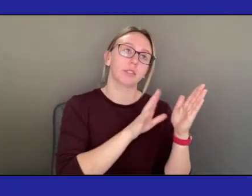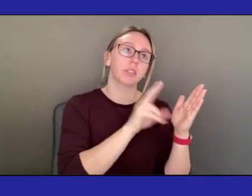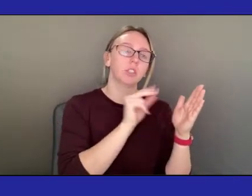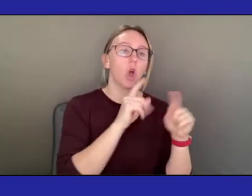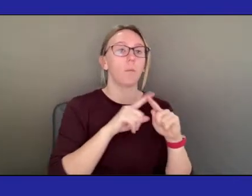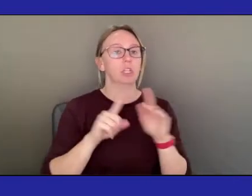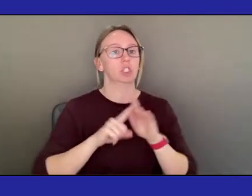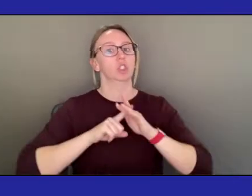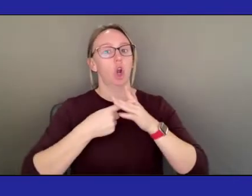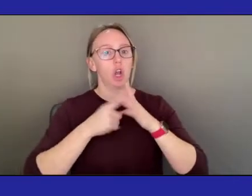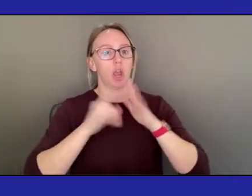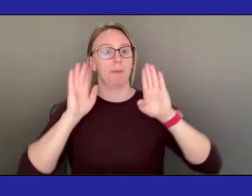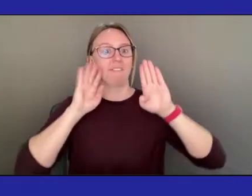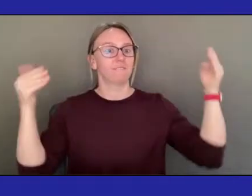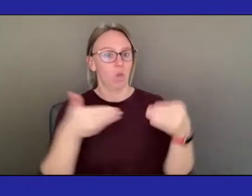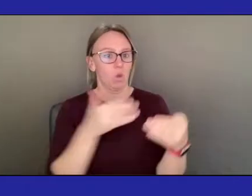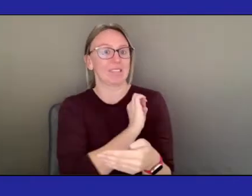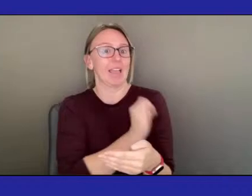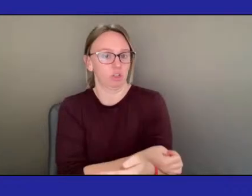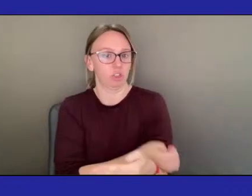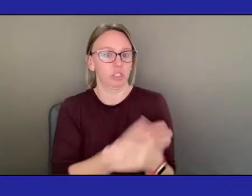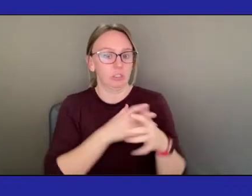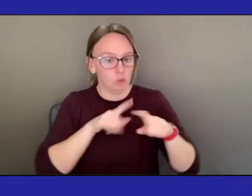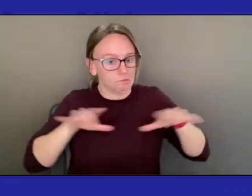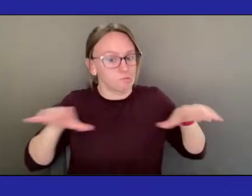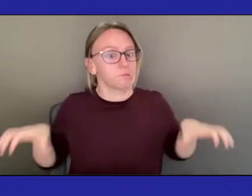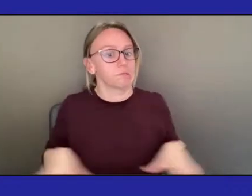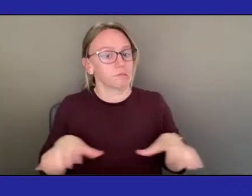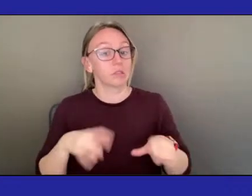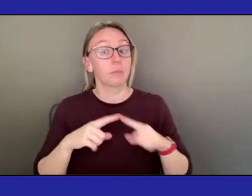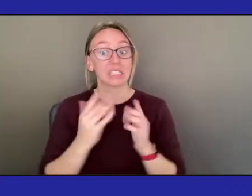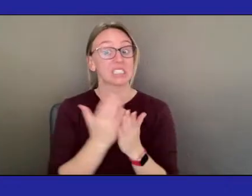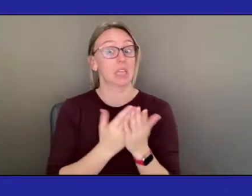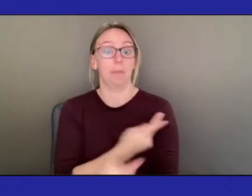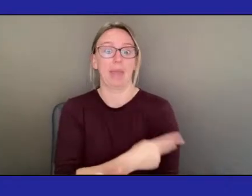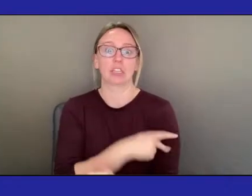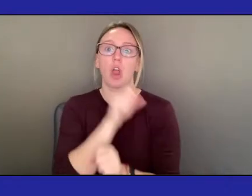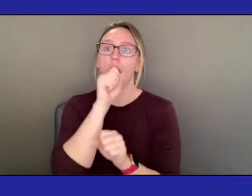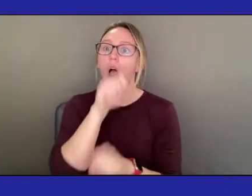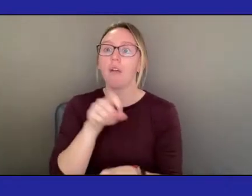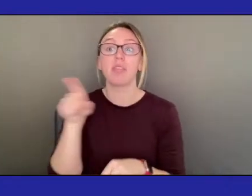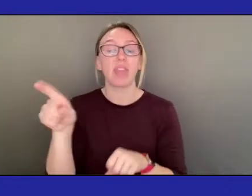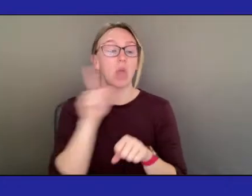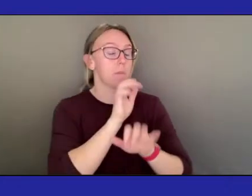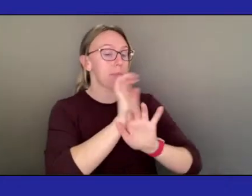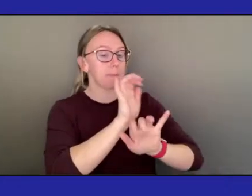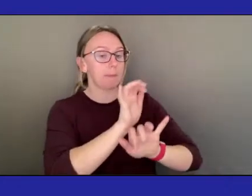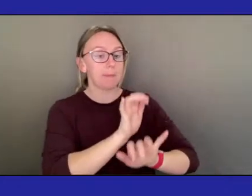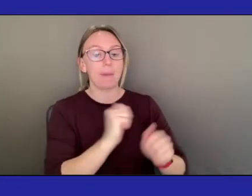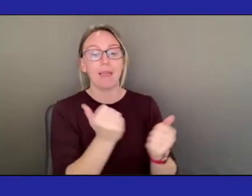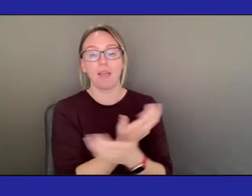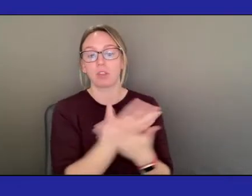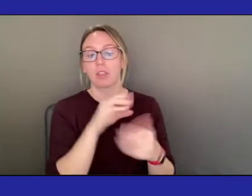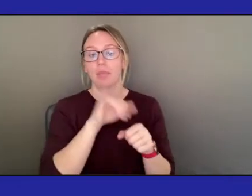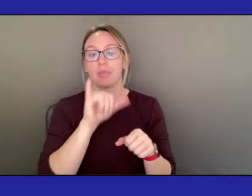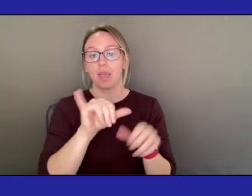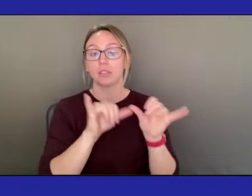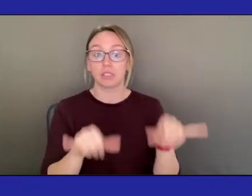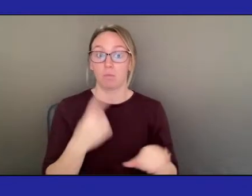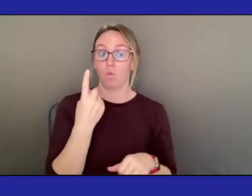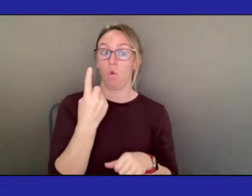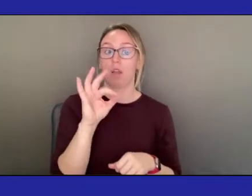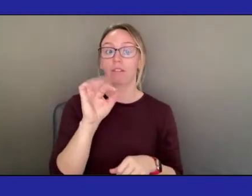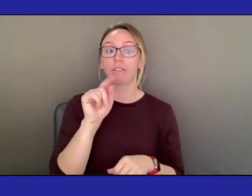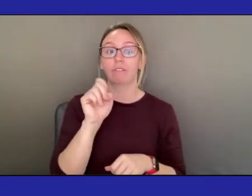energy. Yeah. And then, but some patients really love it and they log everything in. And one of the features that I really like about it